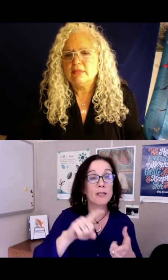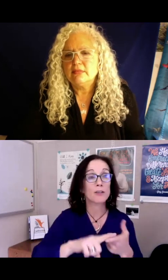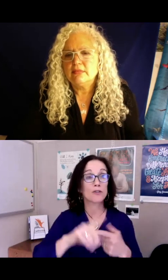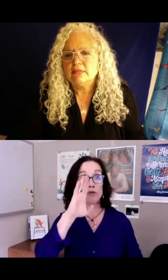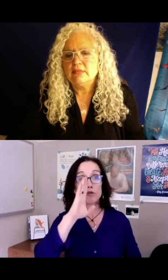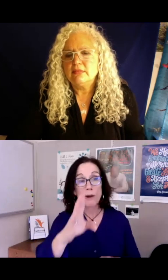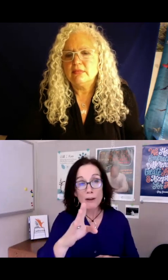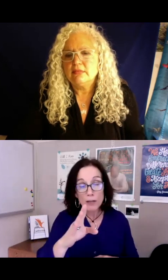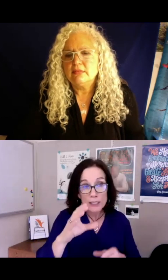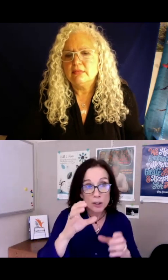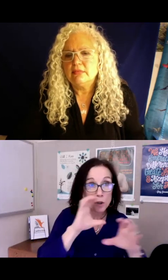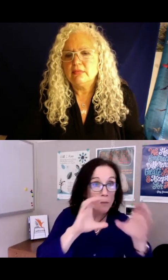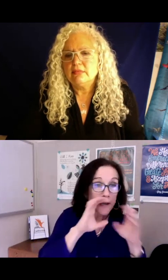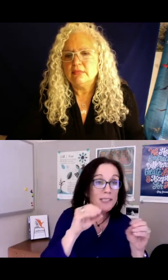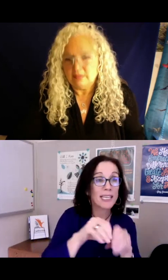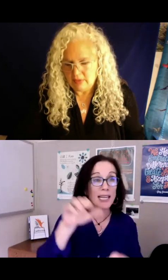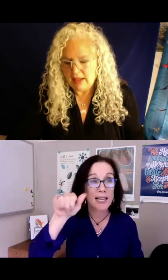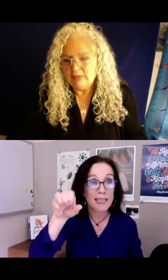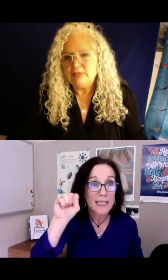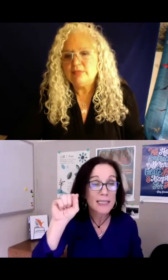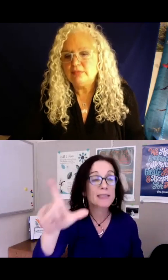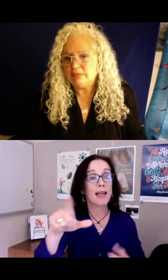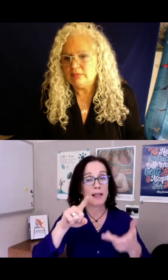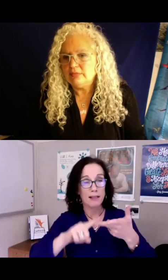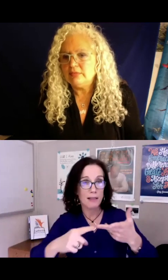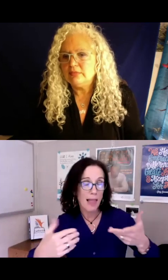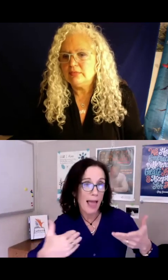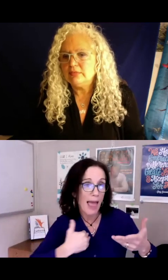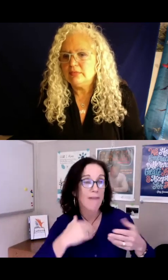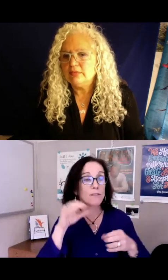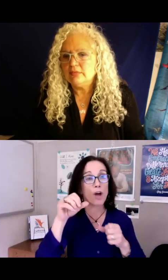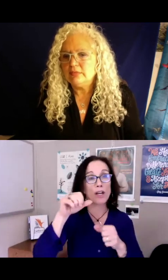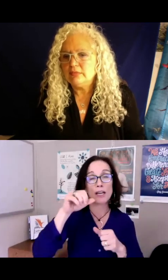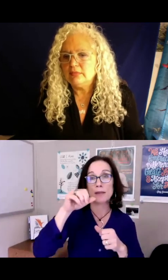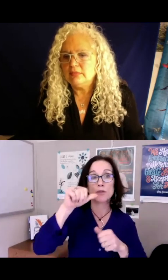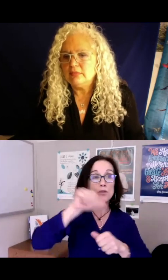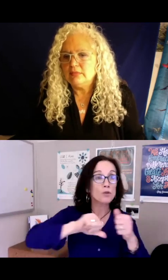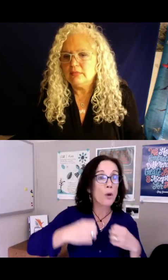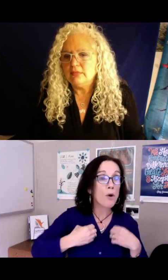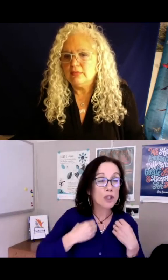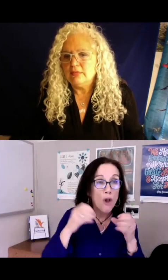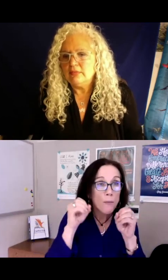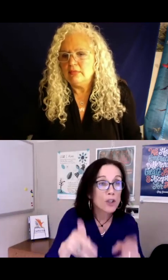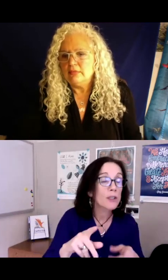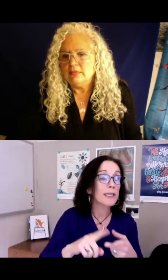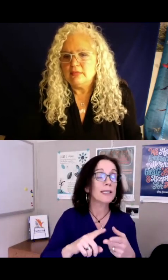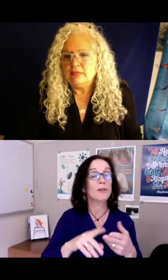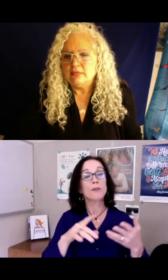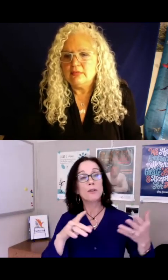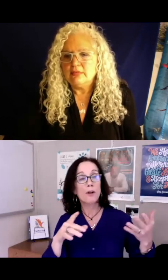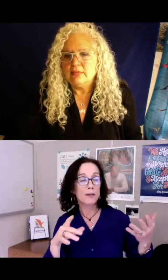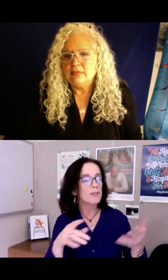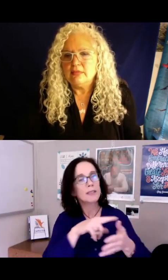they have a strong language of peers, direct communication in ASL. They have social